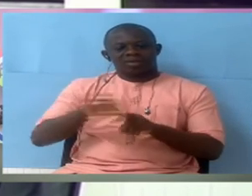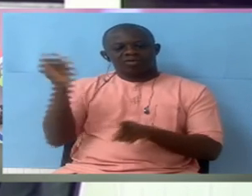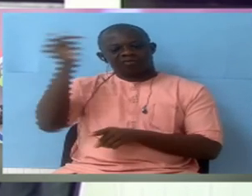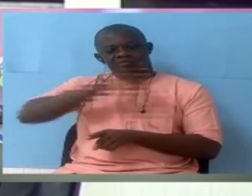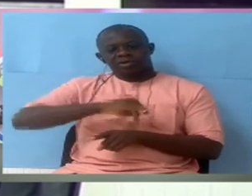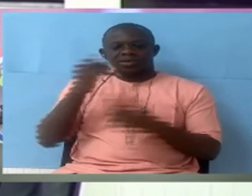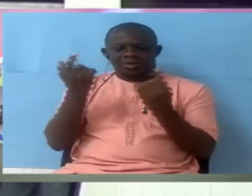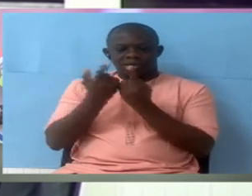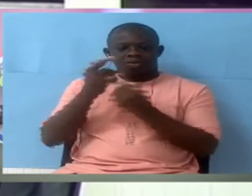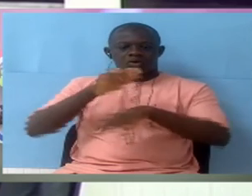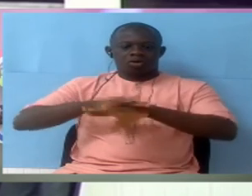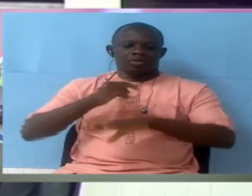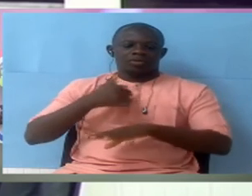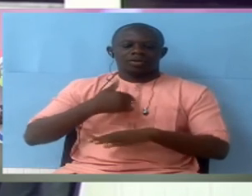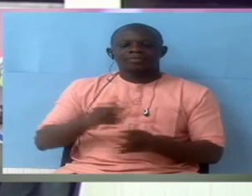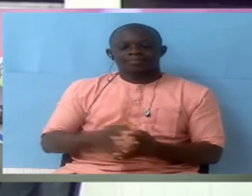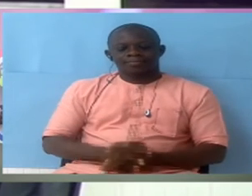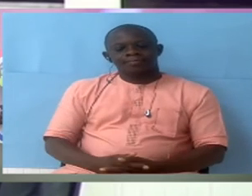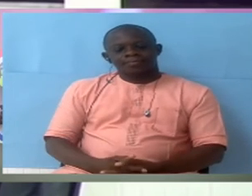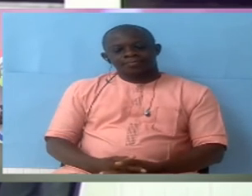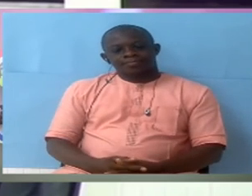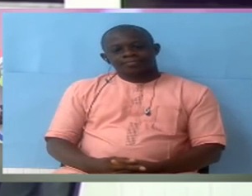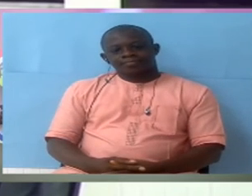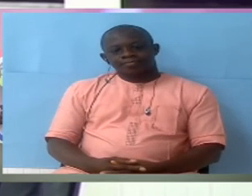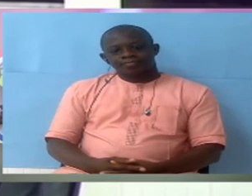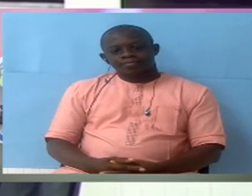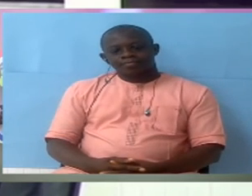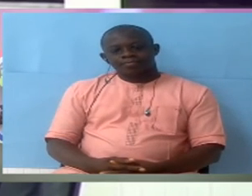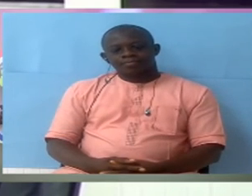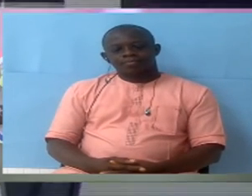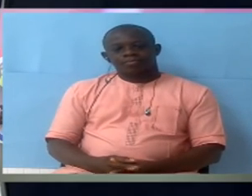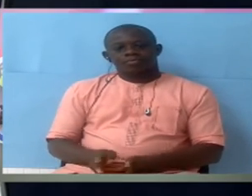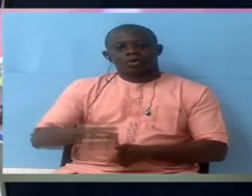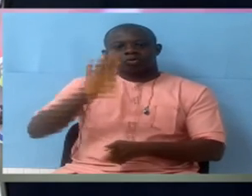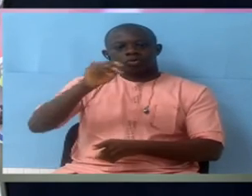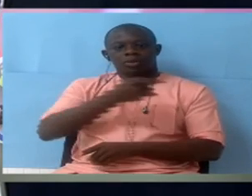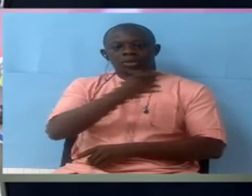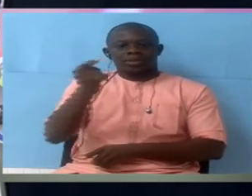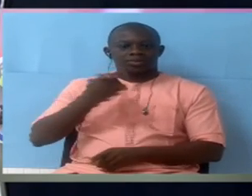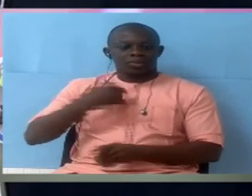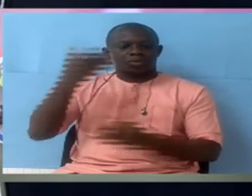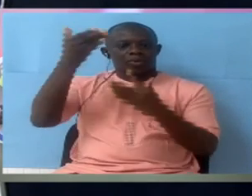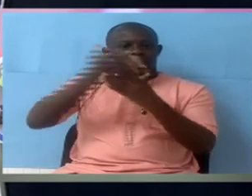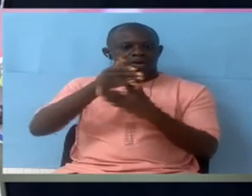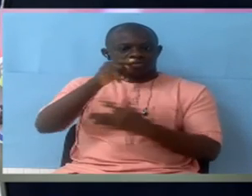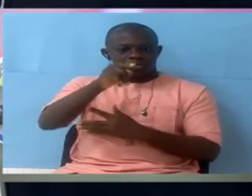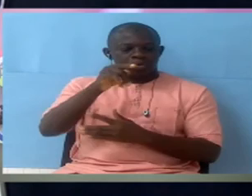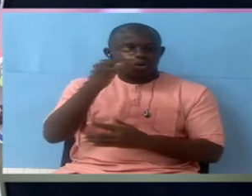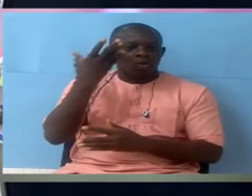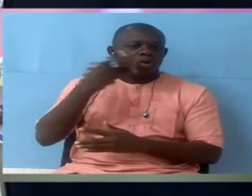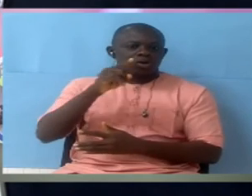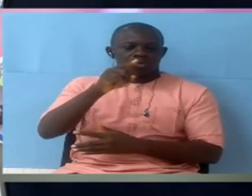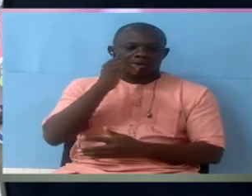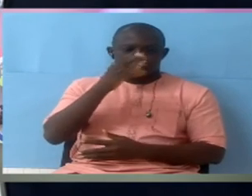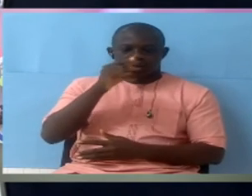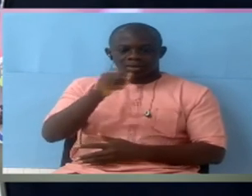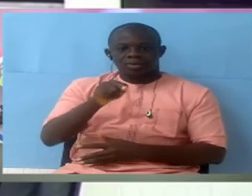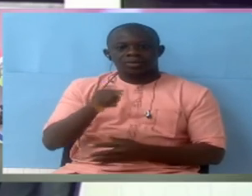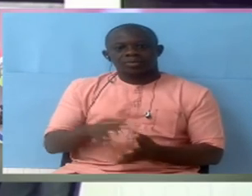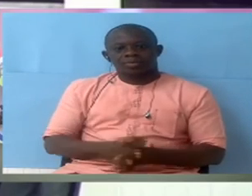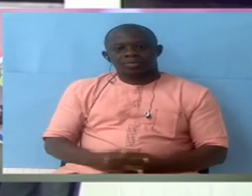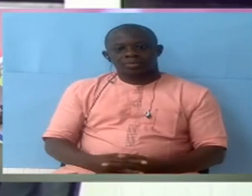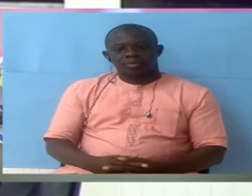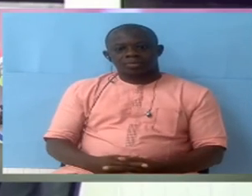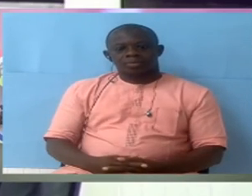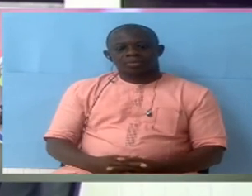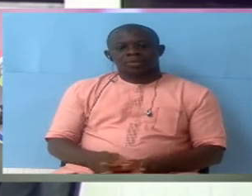ne lool dal anout mana. Did they believe you when you said that? Da gom nañ la bi nga waxe lolu.